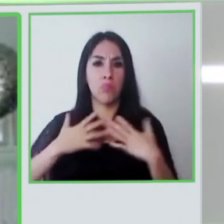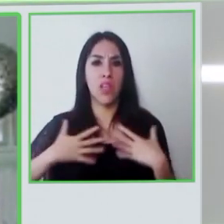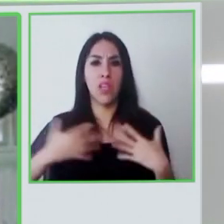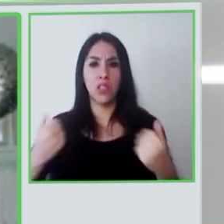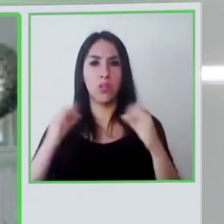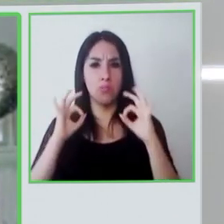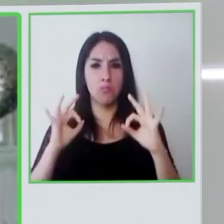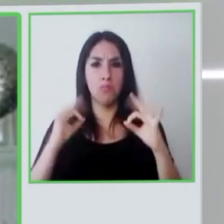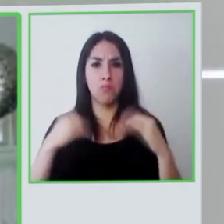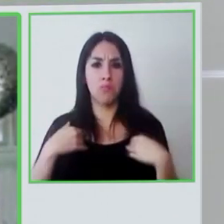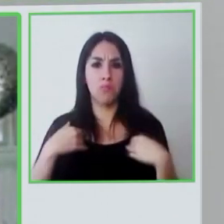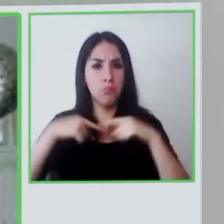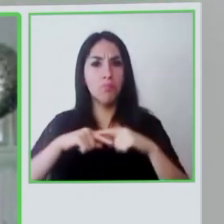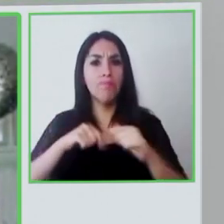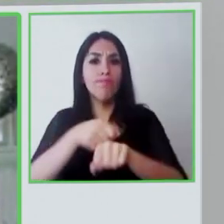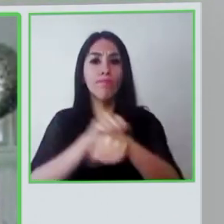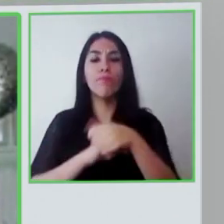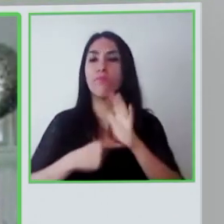brave.